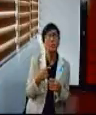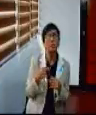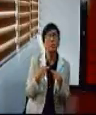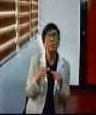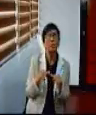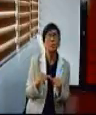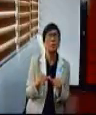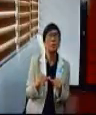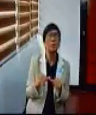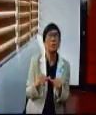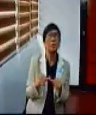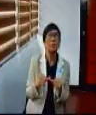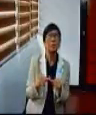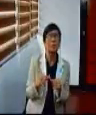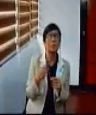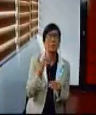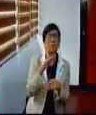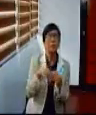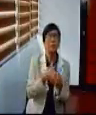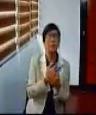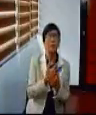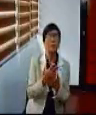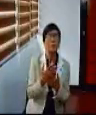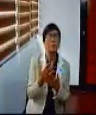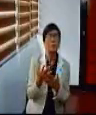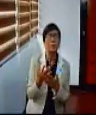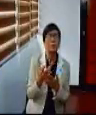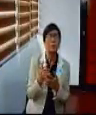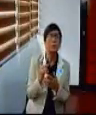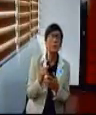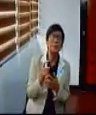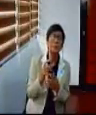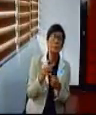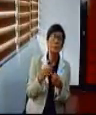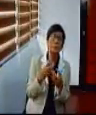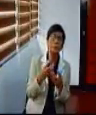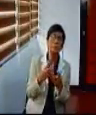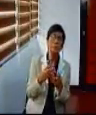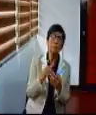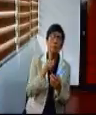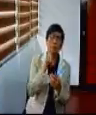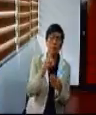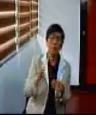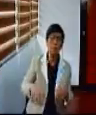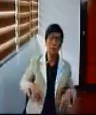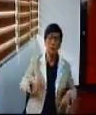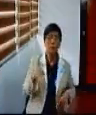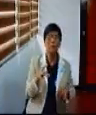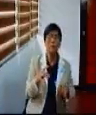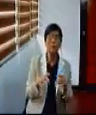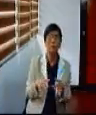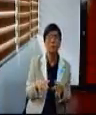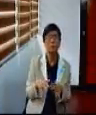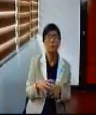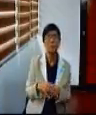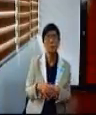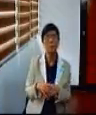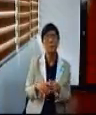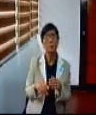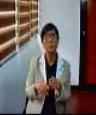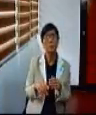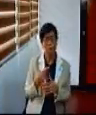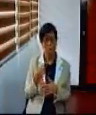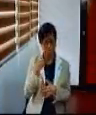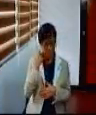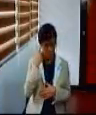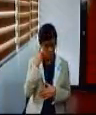what. And everybody should make sure that they take due diligence, that they do not contribute to it. That's it. Once they do the due diligence,